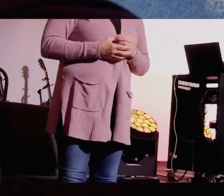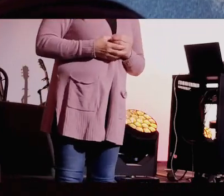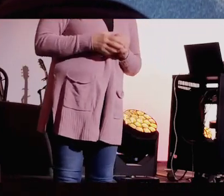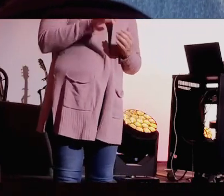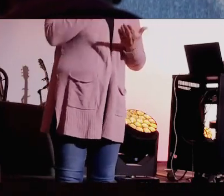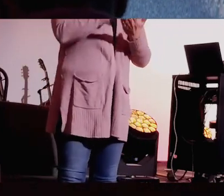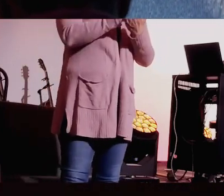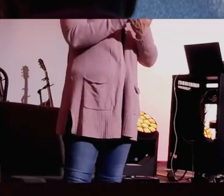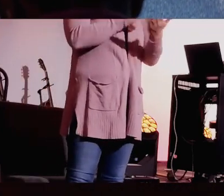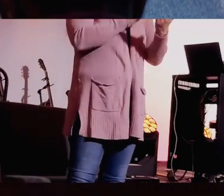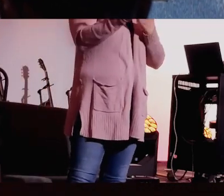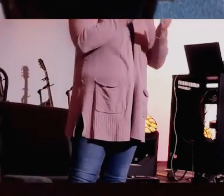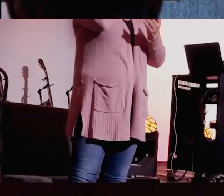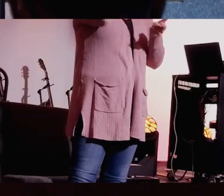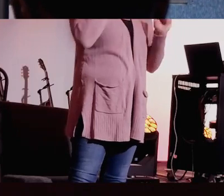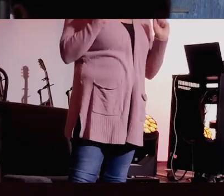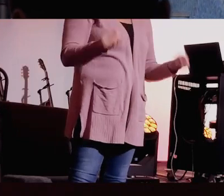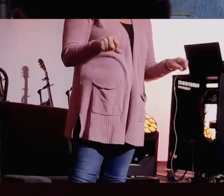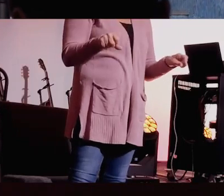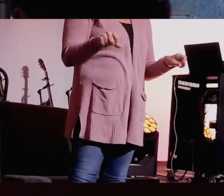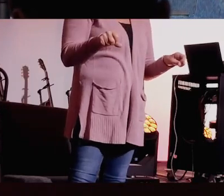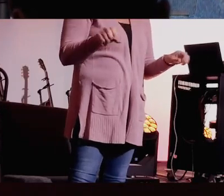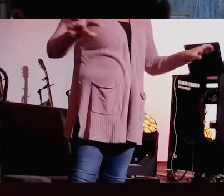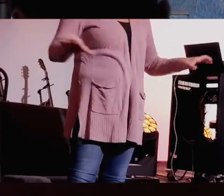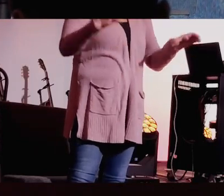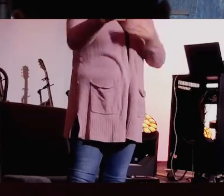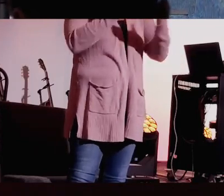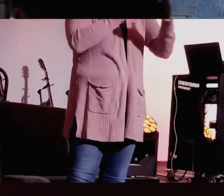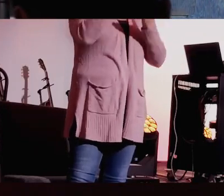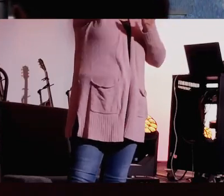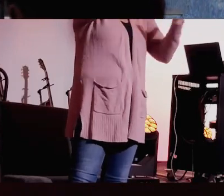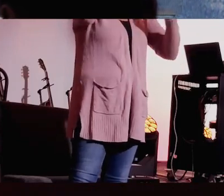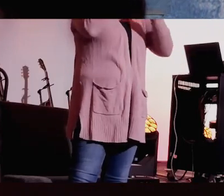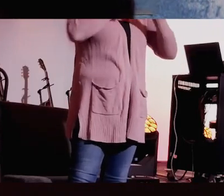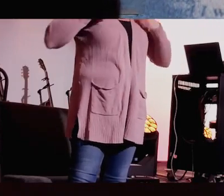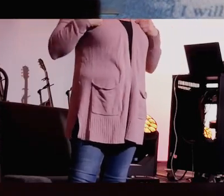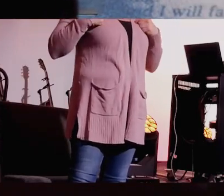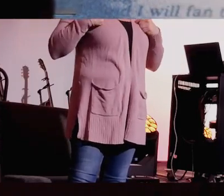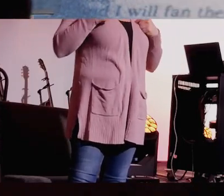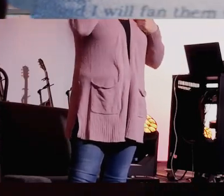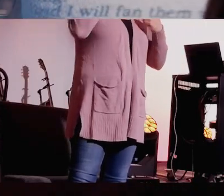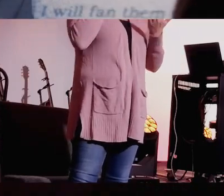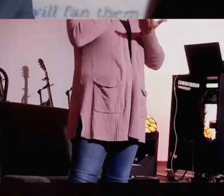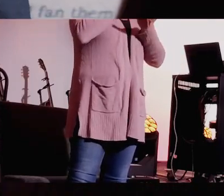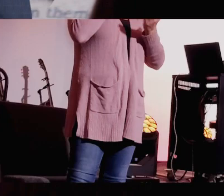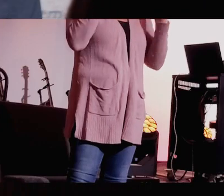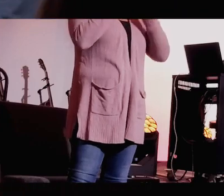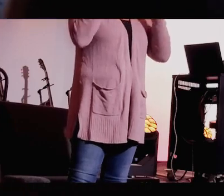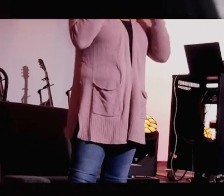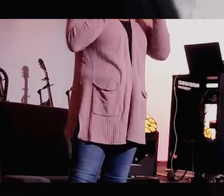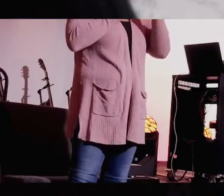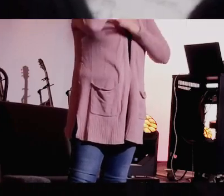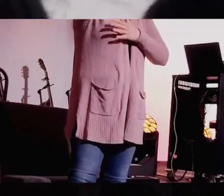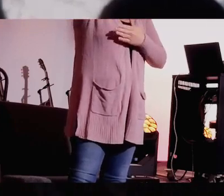That even though you can do whatever you want with me, and you would be justified through